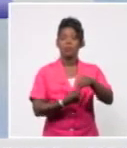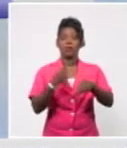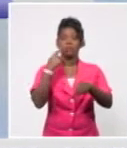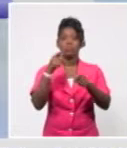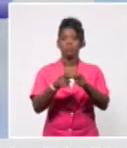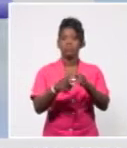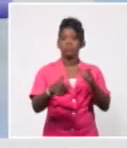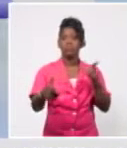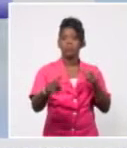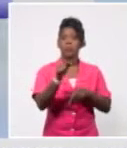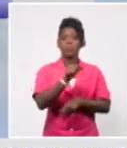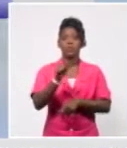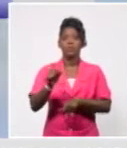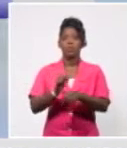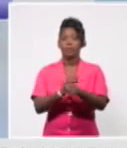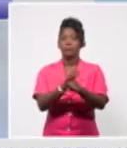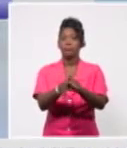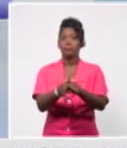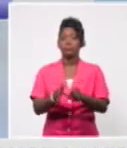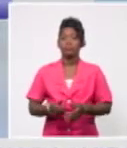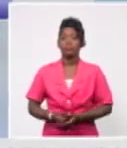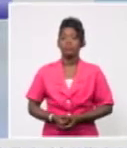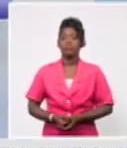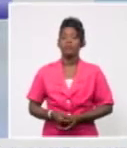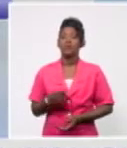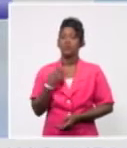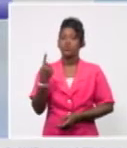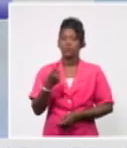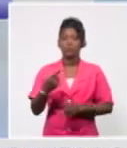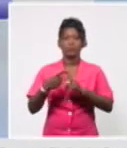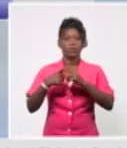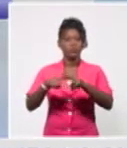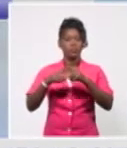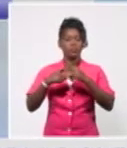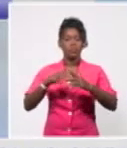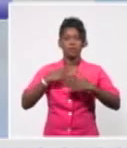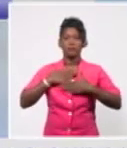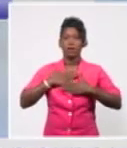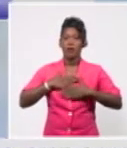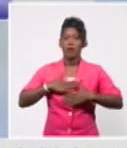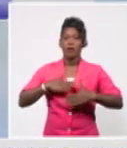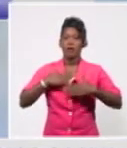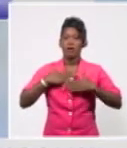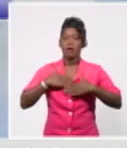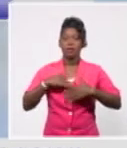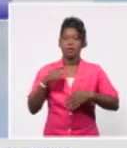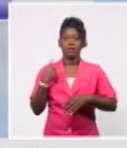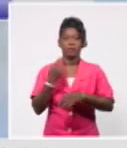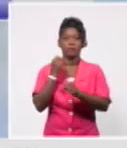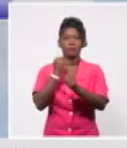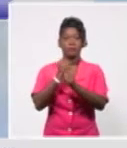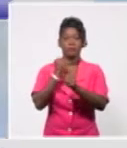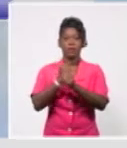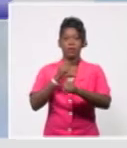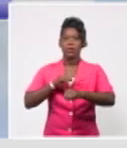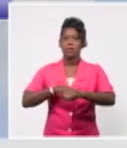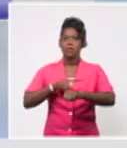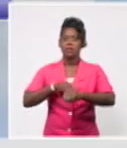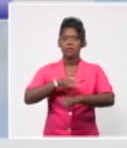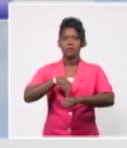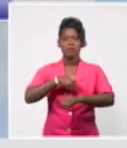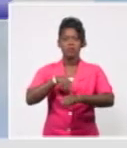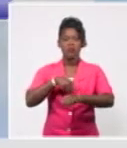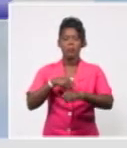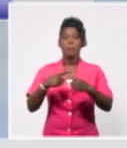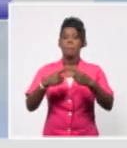with 3.75. Mayabeque follows with 2.08, then Pinar del